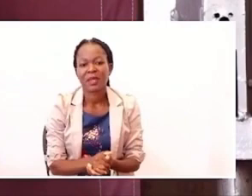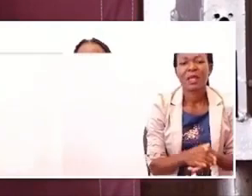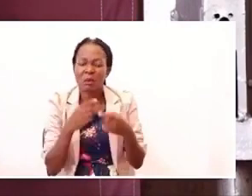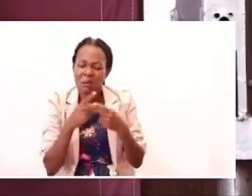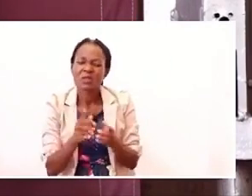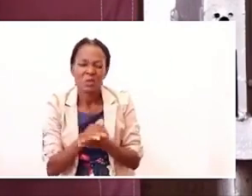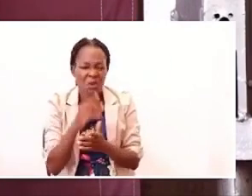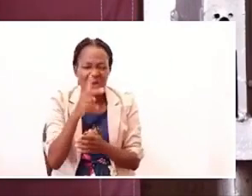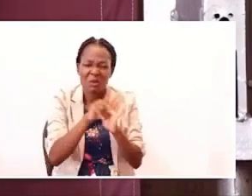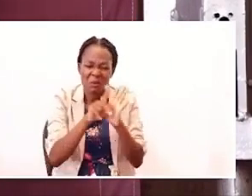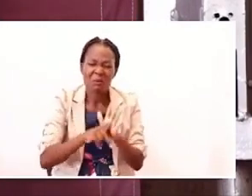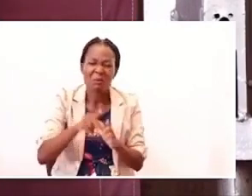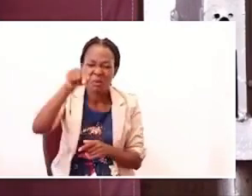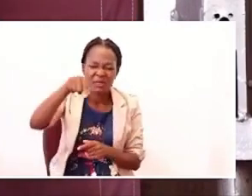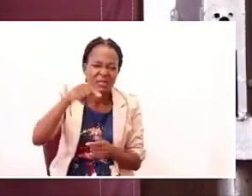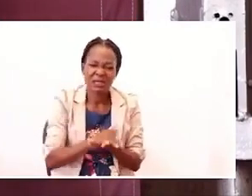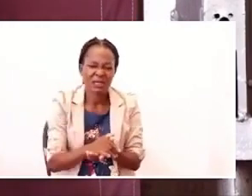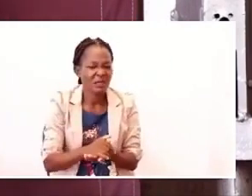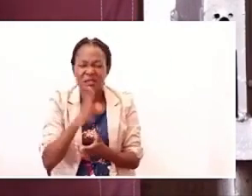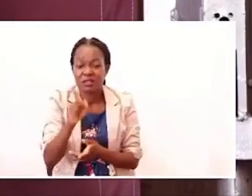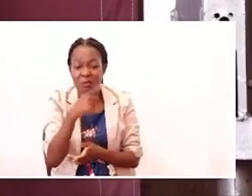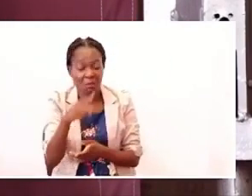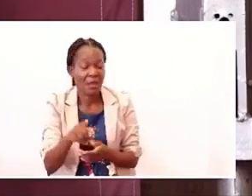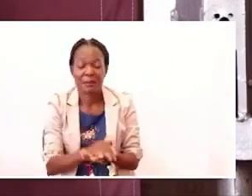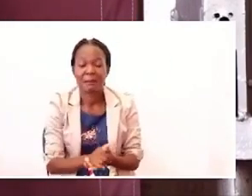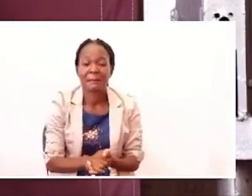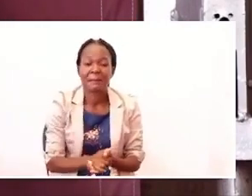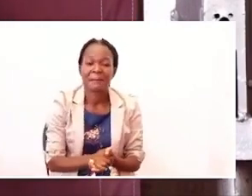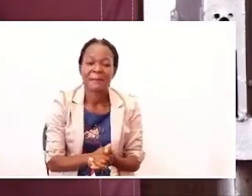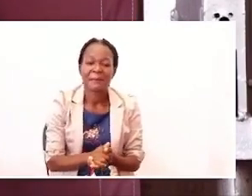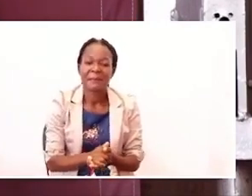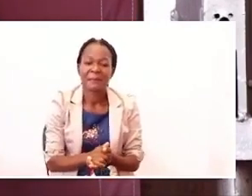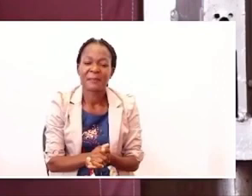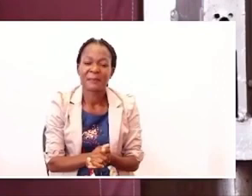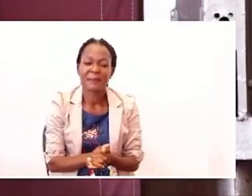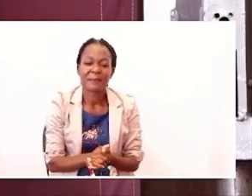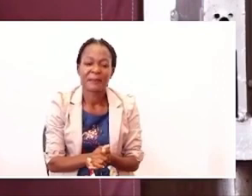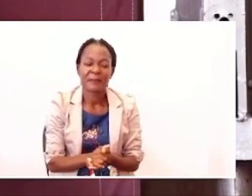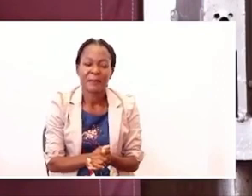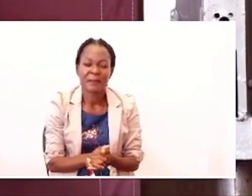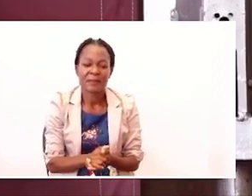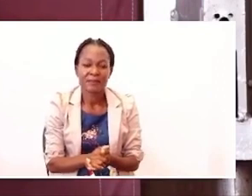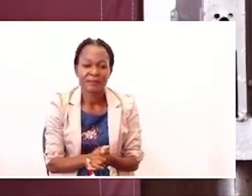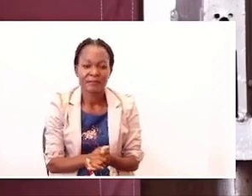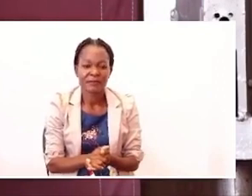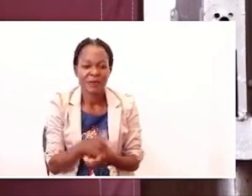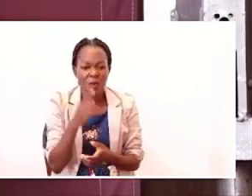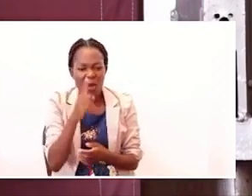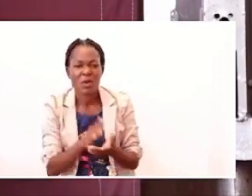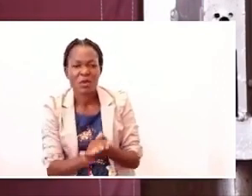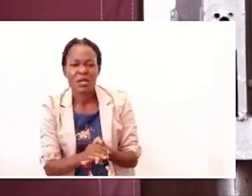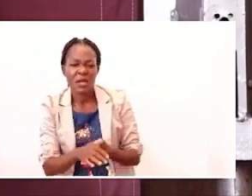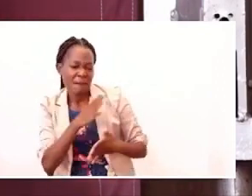neoliberal model is inappropriate for us is that the underlying behavioral